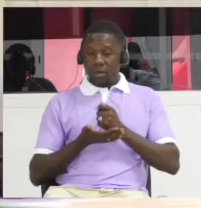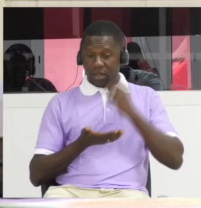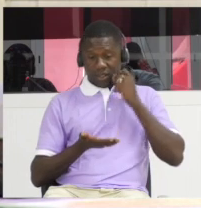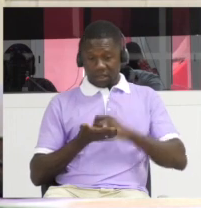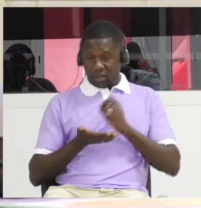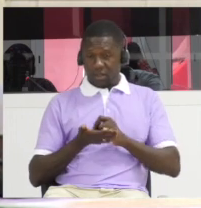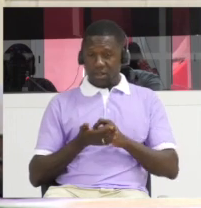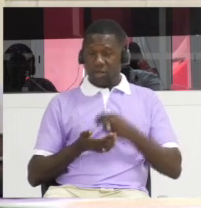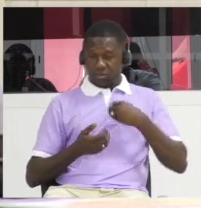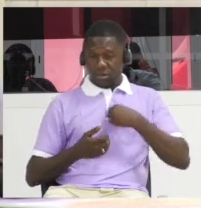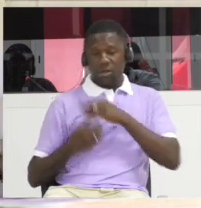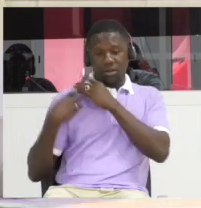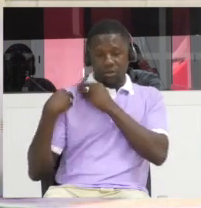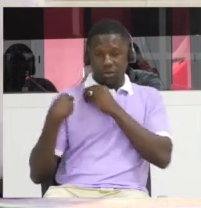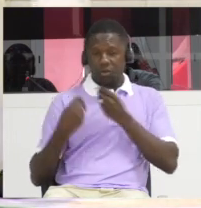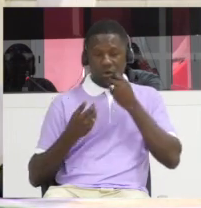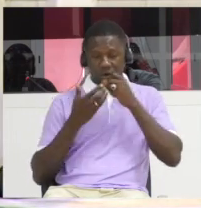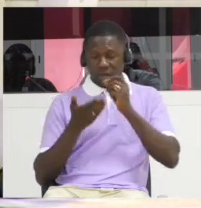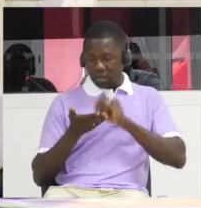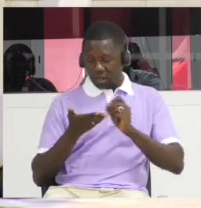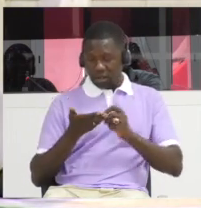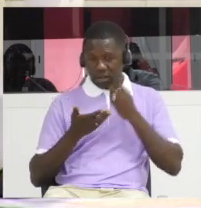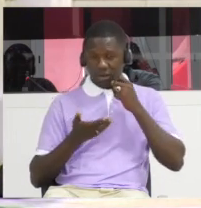write a formal letter to